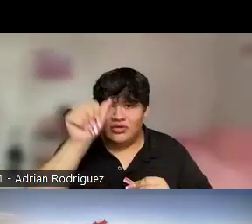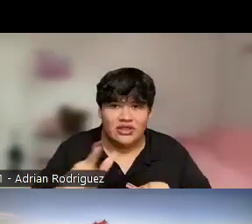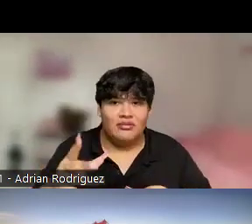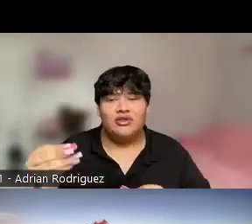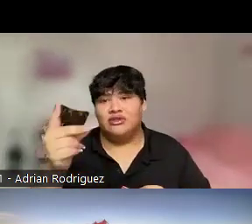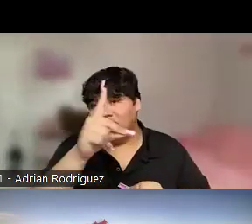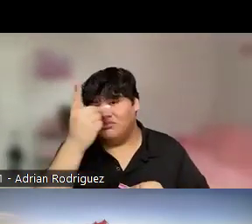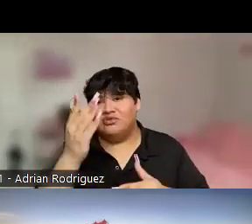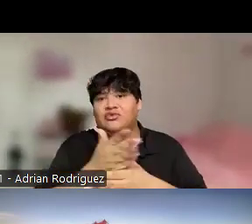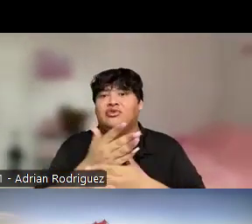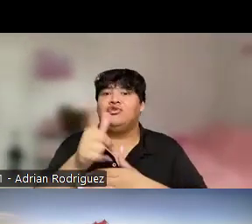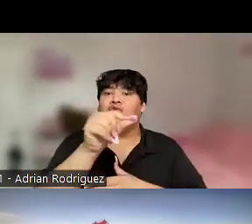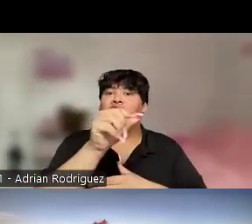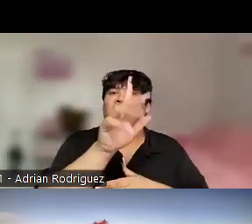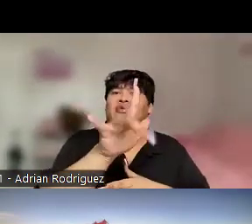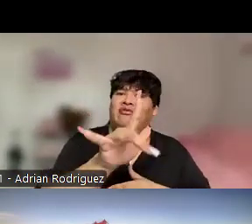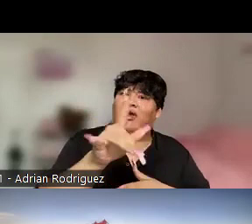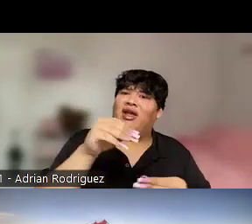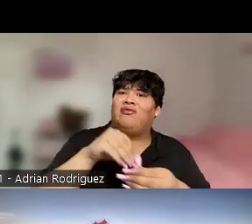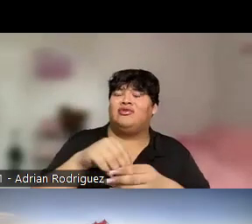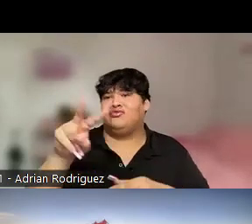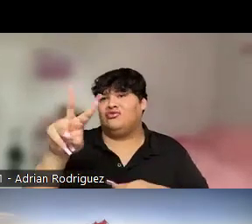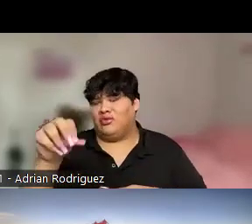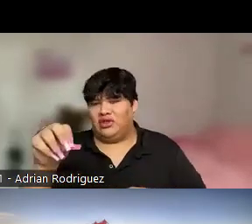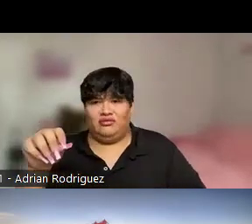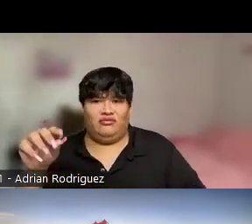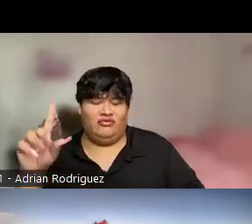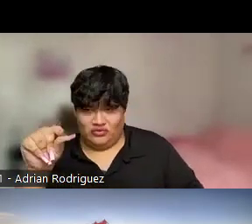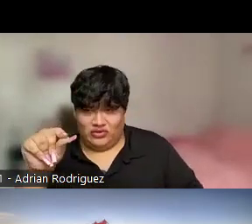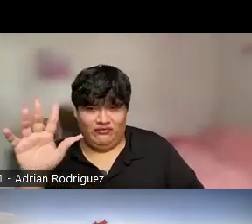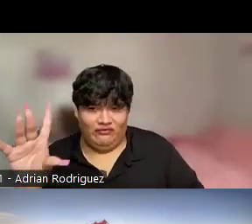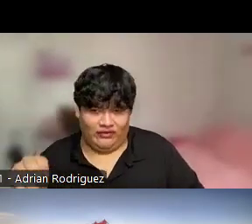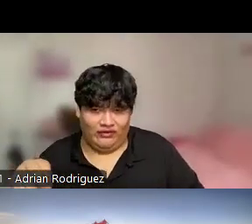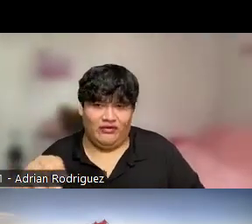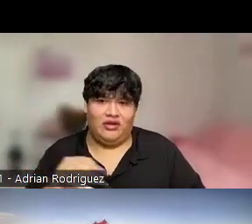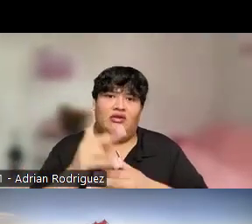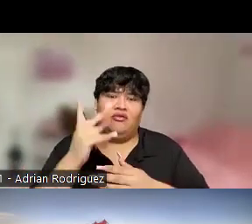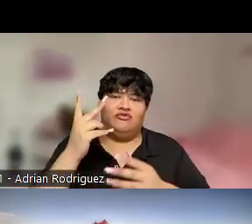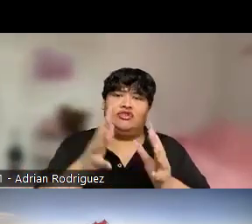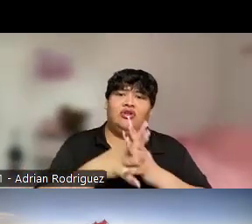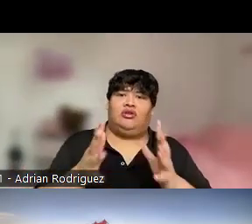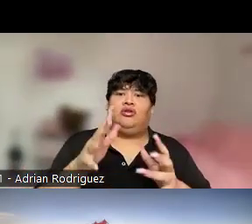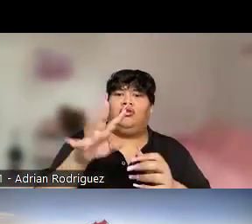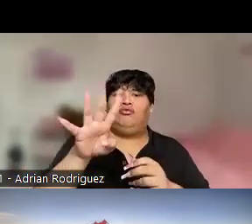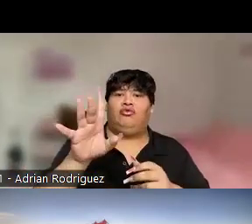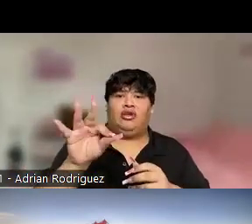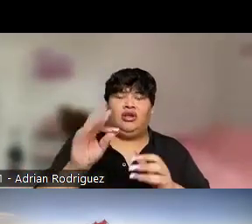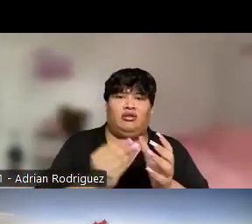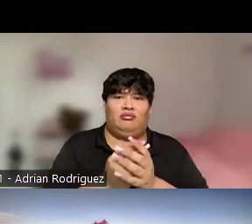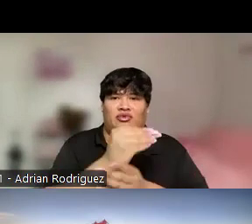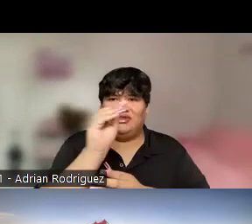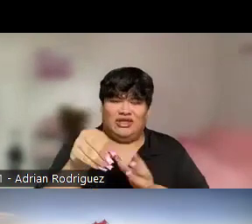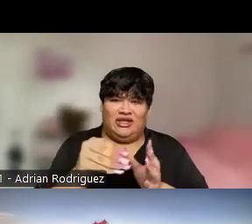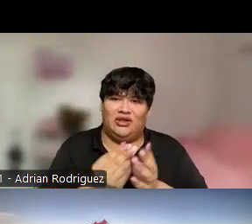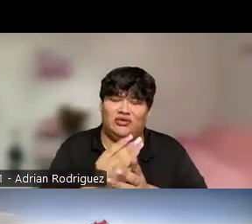and 2050, the largest growth. Whereas rural populations will see a 45% increase across those